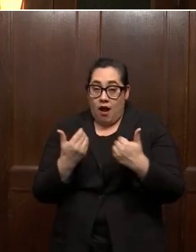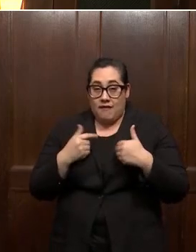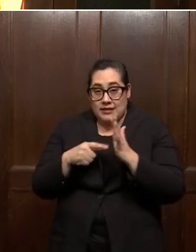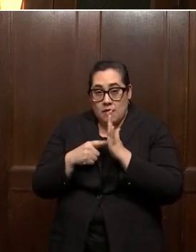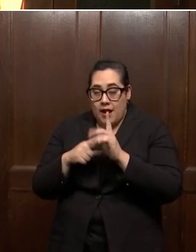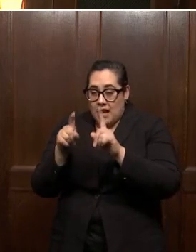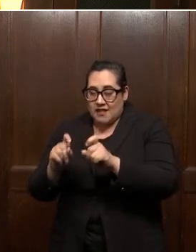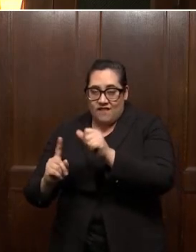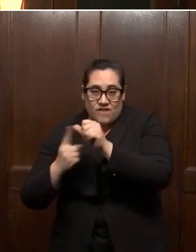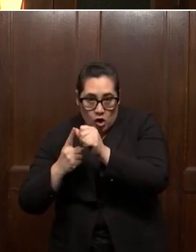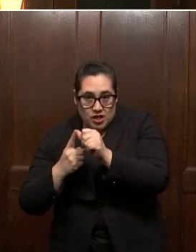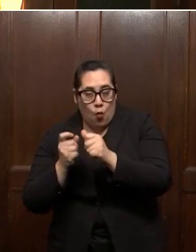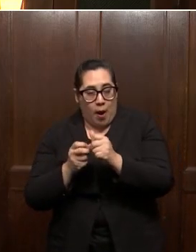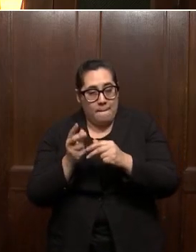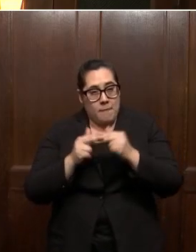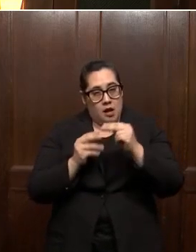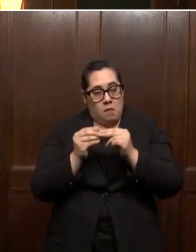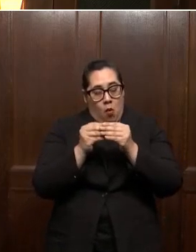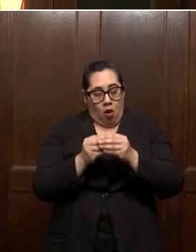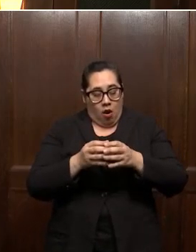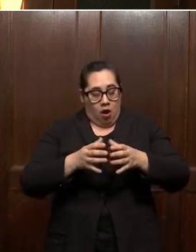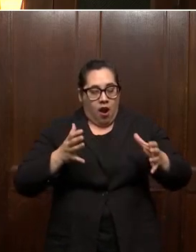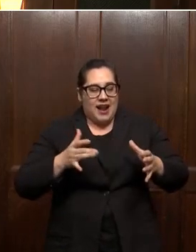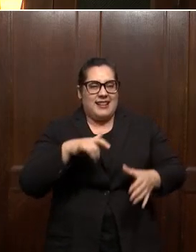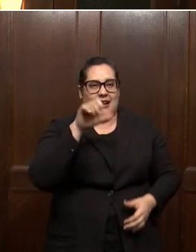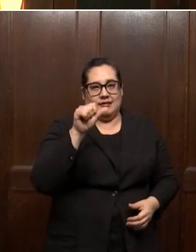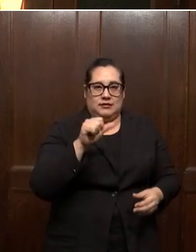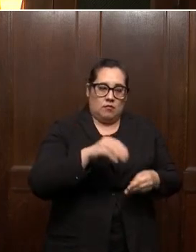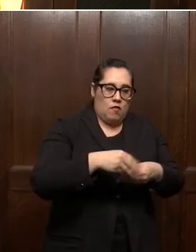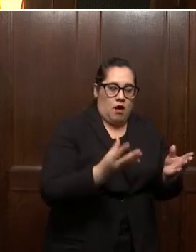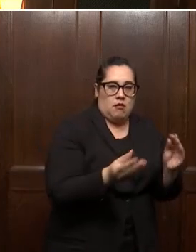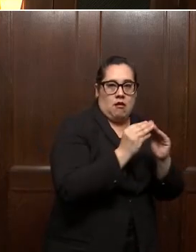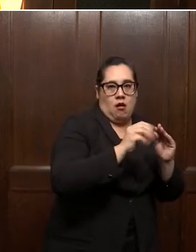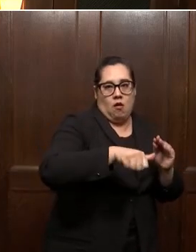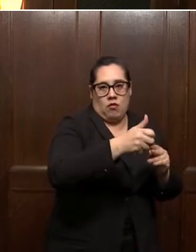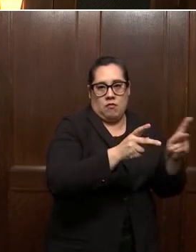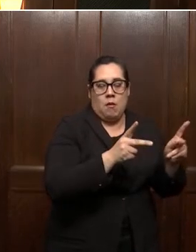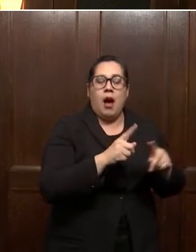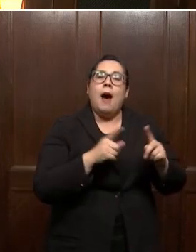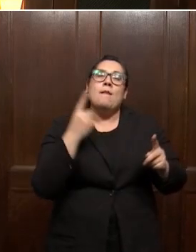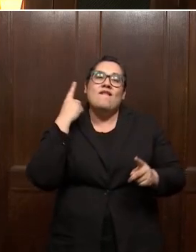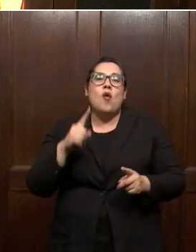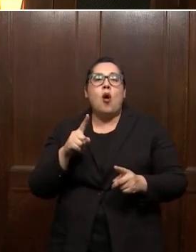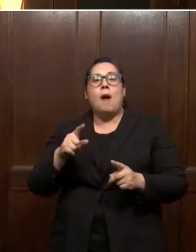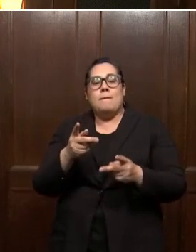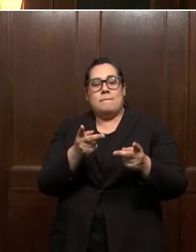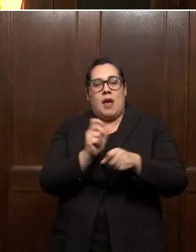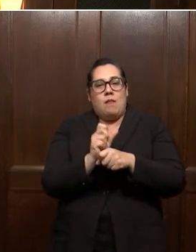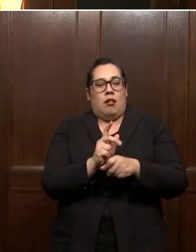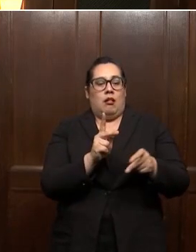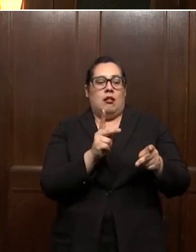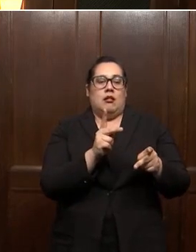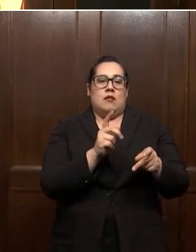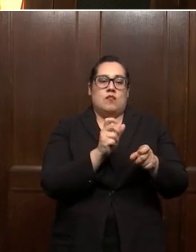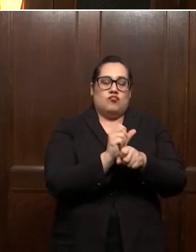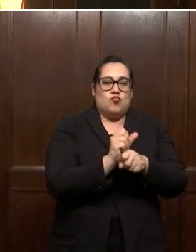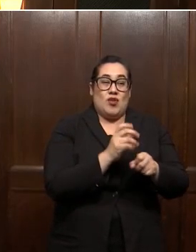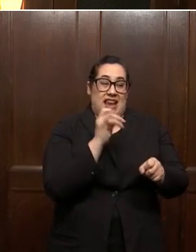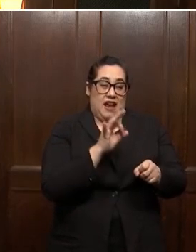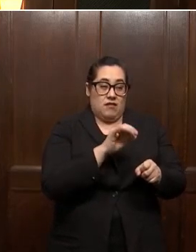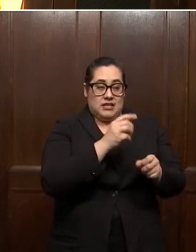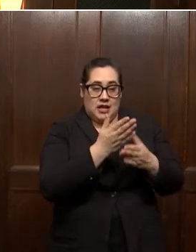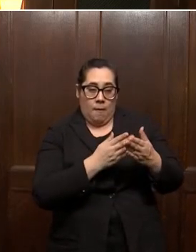that capacity, absolutely. In terms of the essential positions and whether they would be furloughed, that is something that we are open